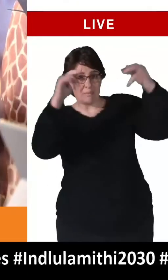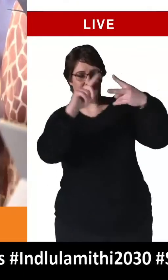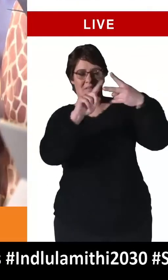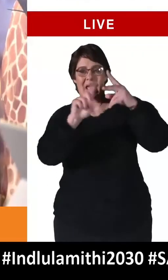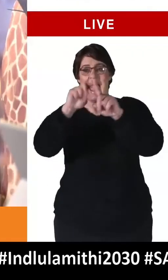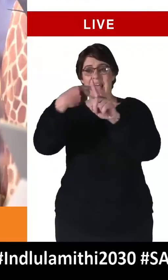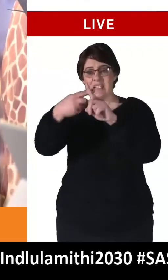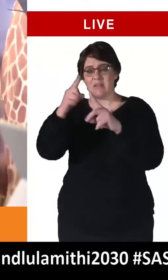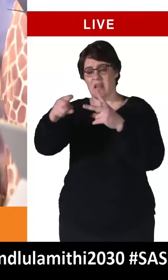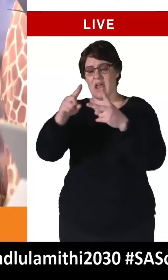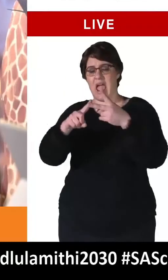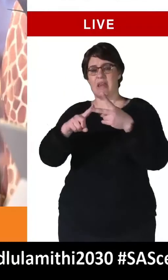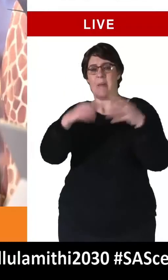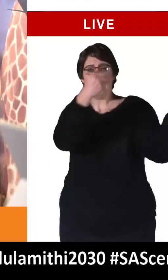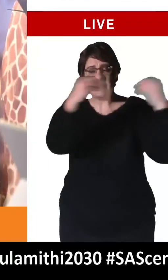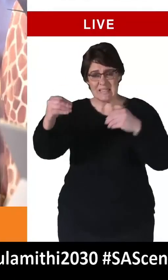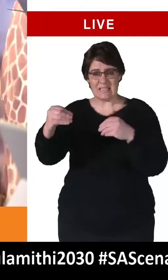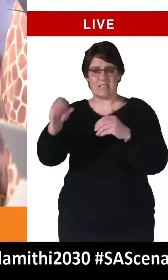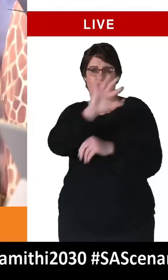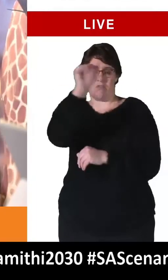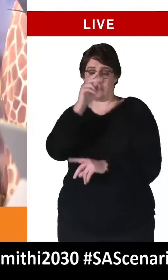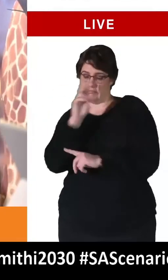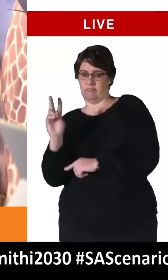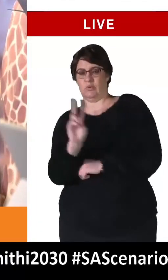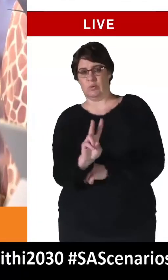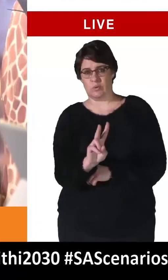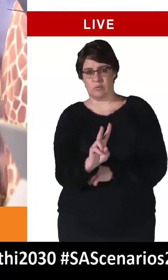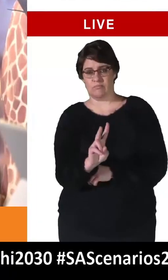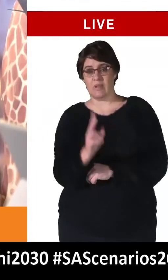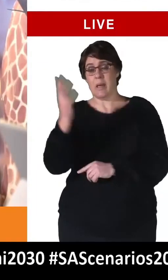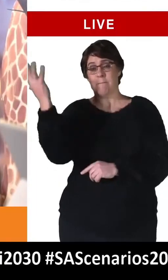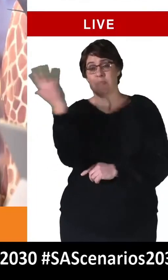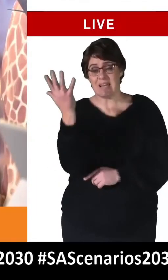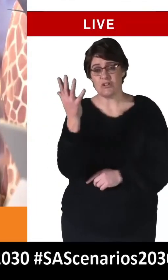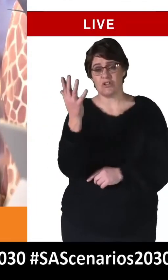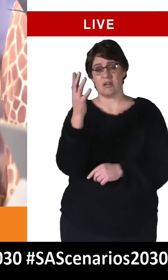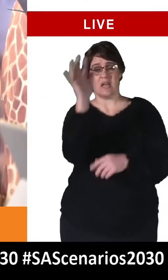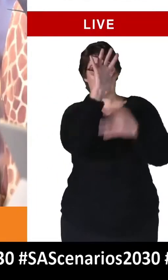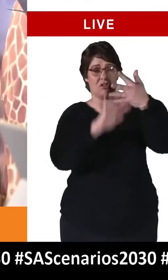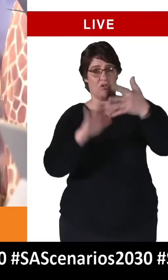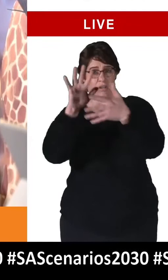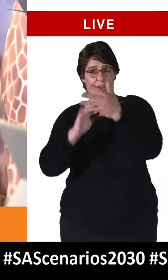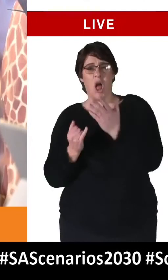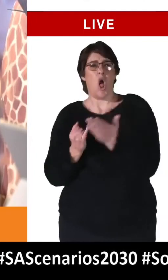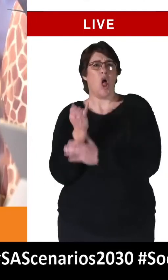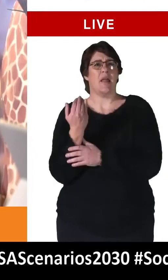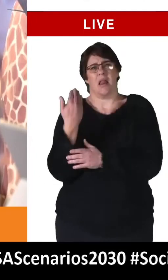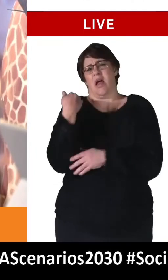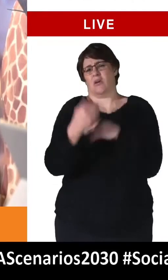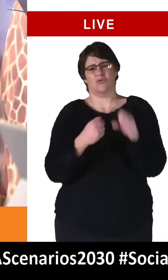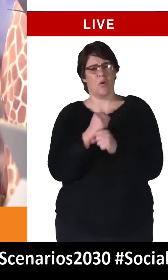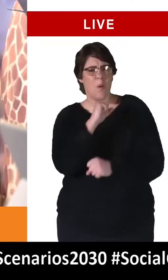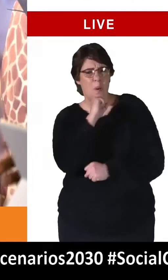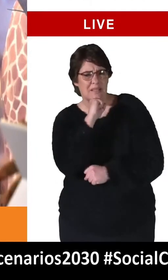it's for South Africa Incorporated, the business, to look at this. In the presentation of these scenarios, as early as last year,